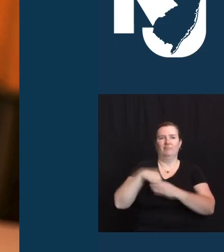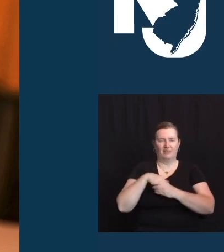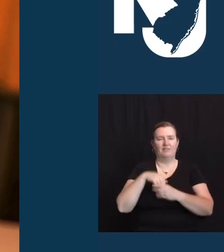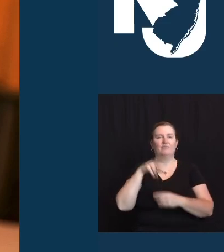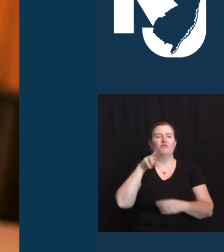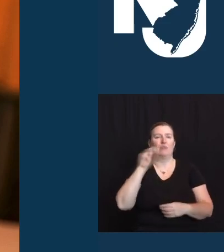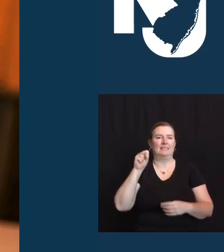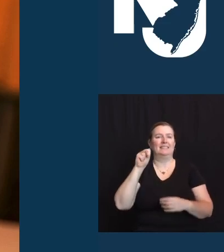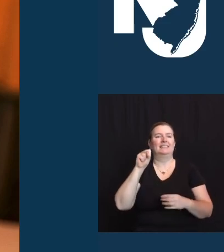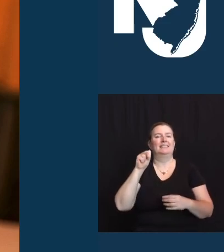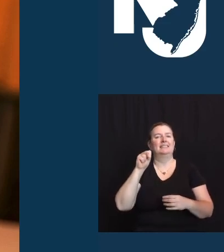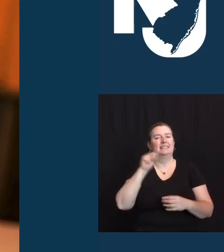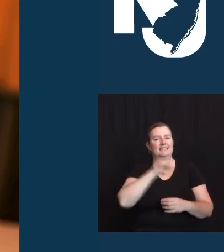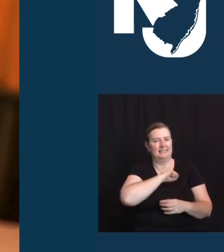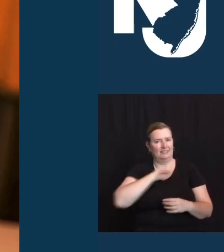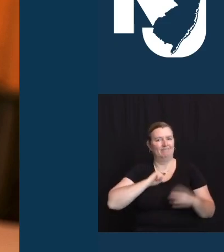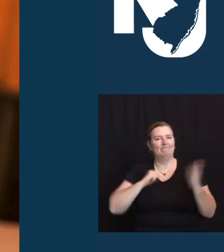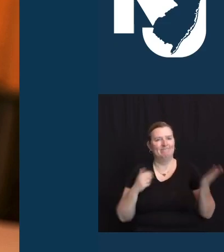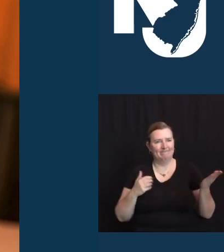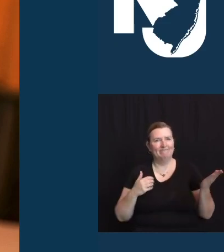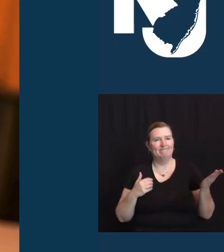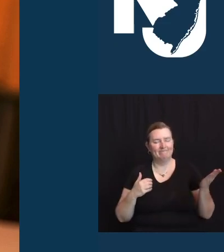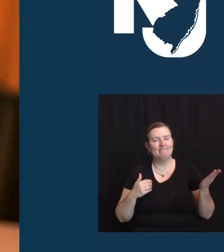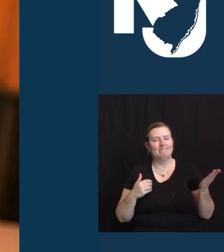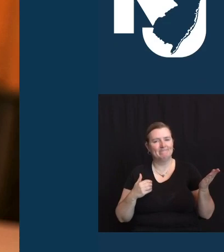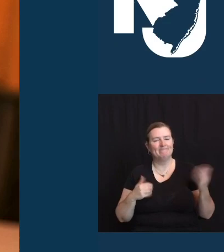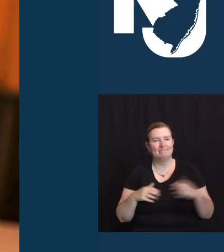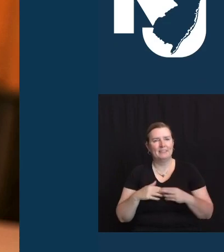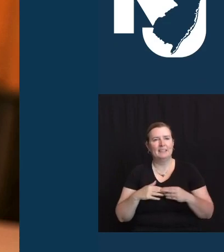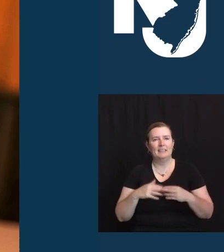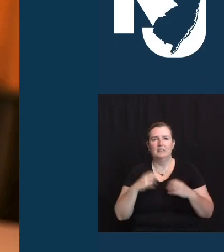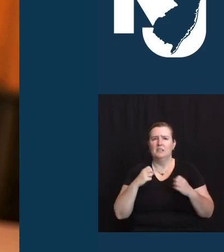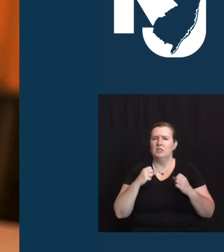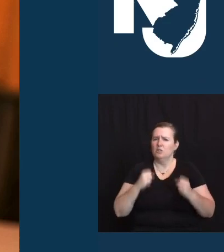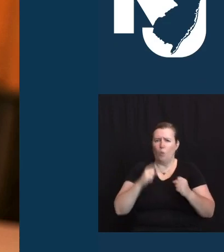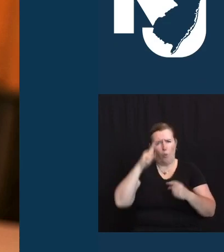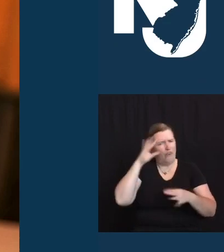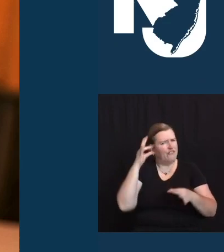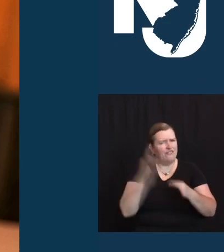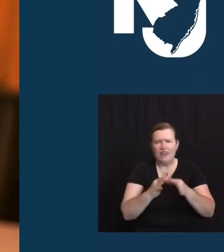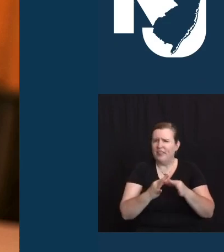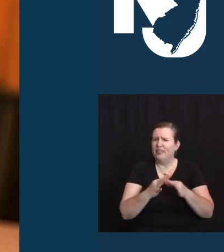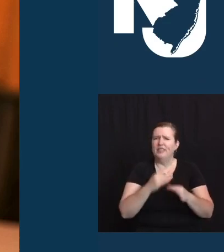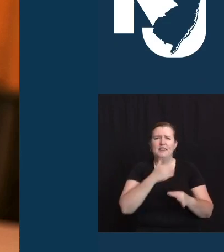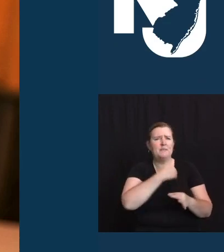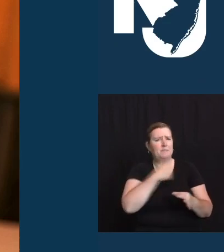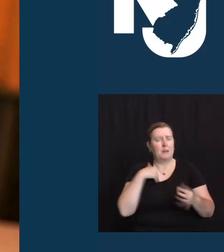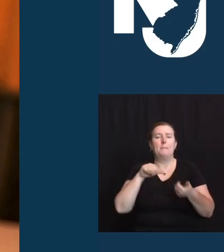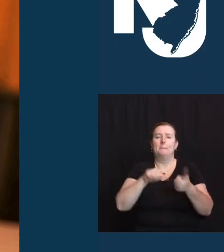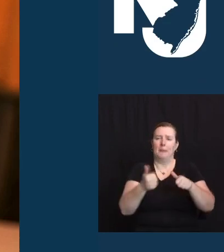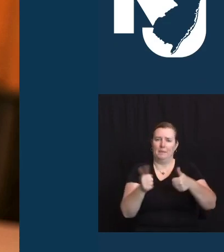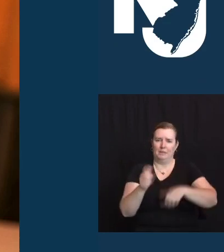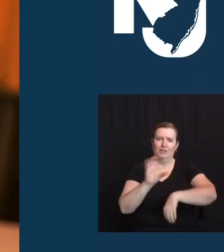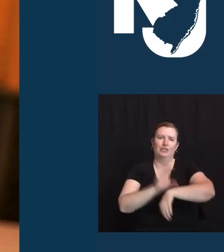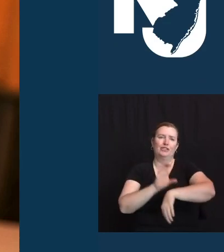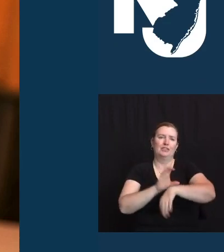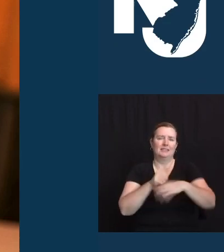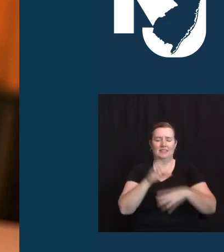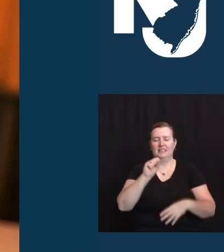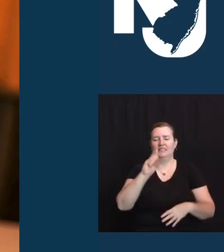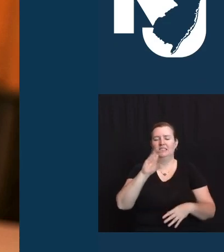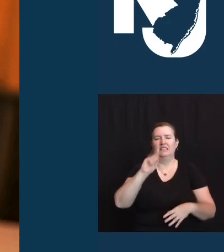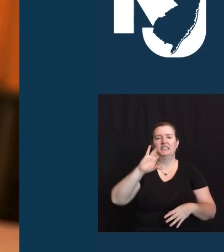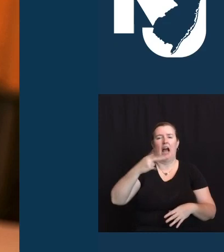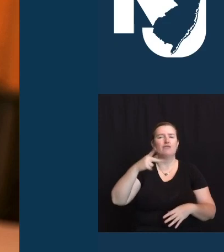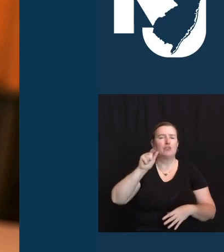man of great faith. Malcolm was a member of the Metropolitan Baptist Church of Scotch Plains. Modest time